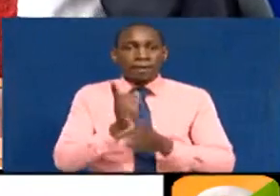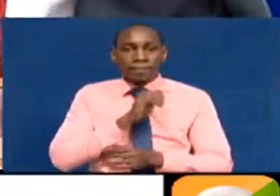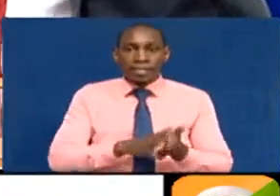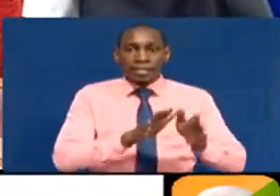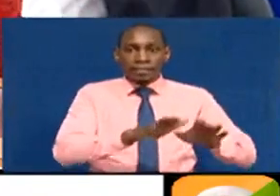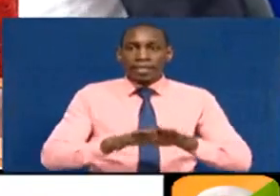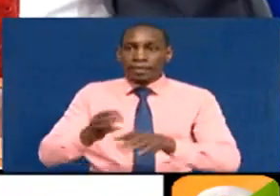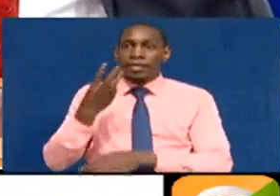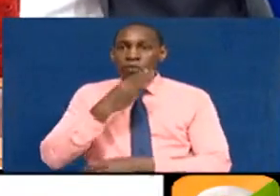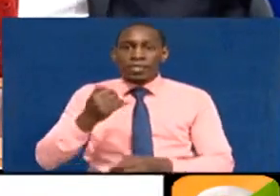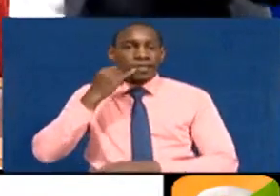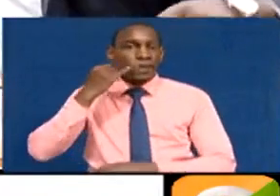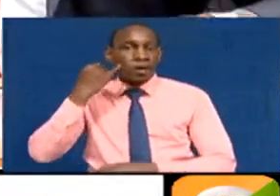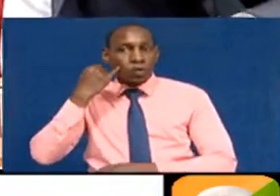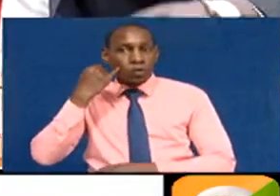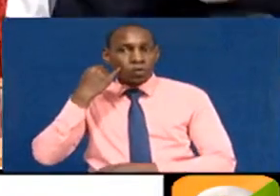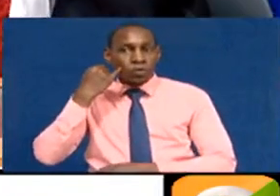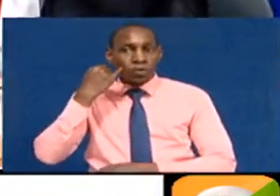rally Wednesday in Nakuru.